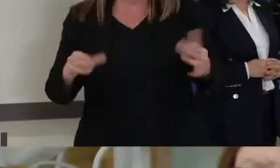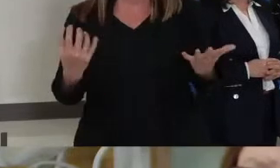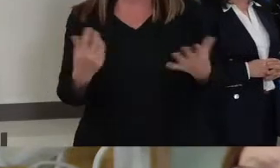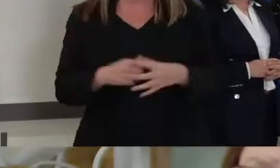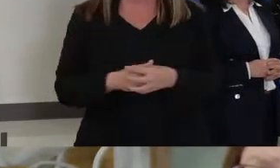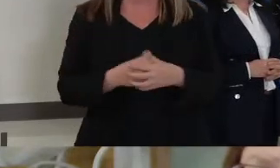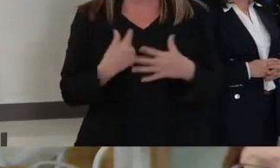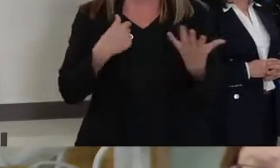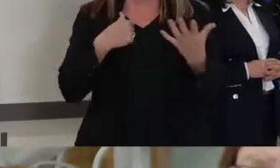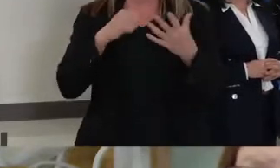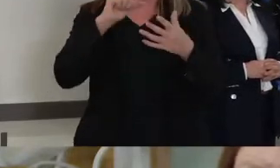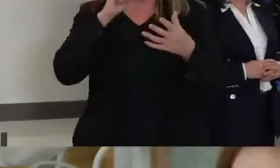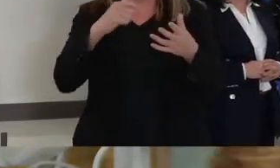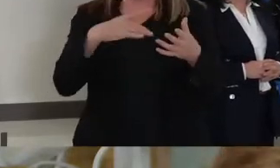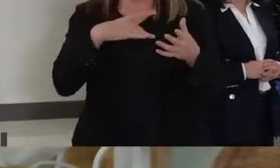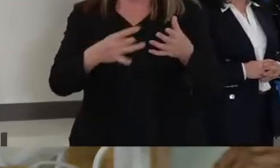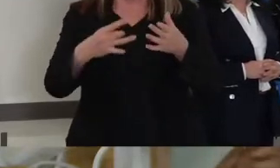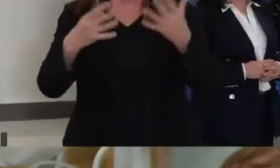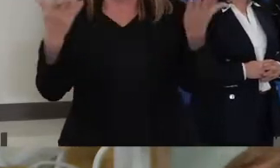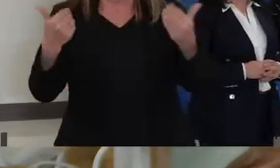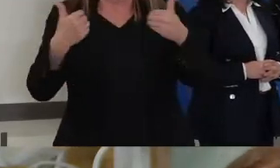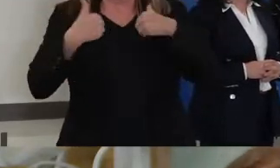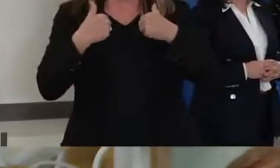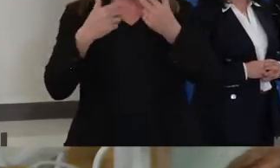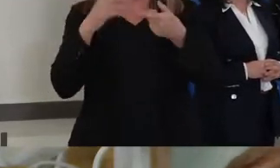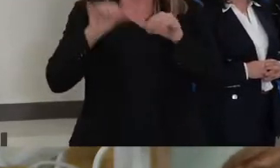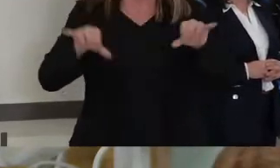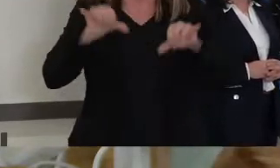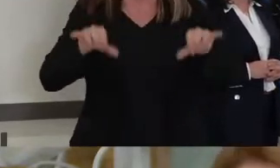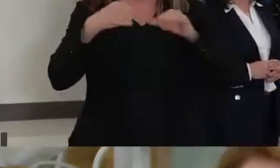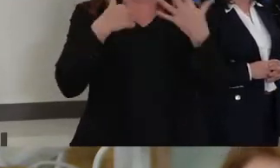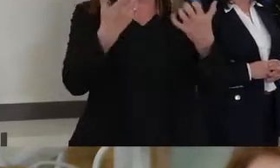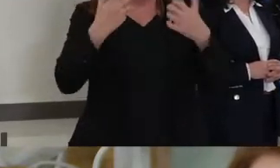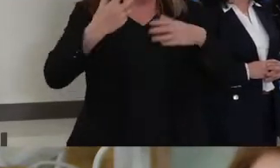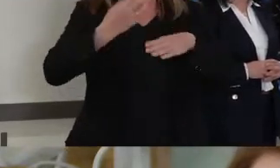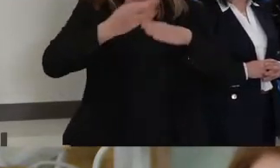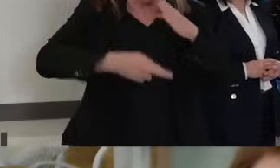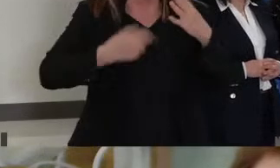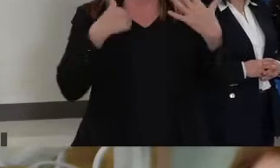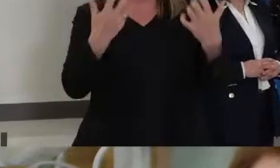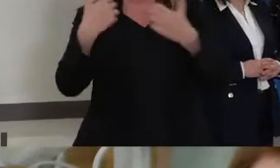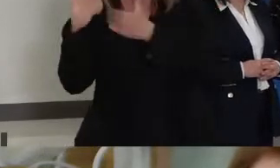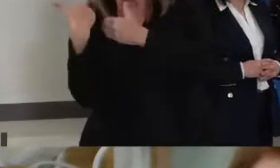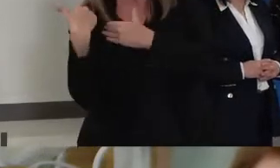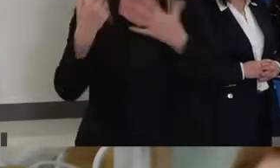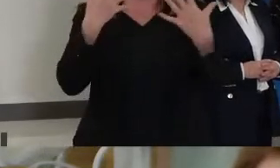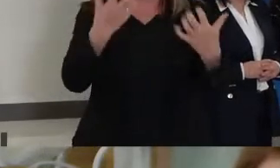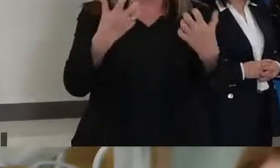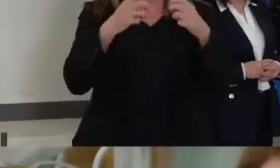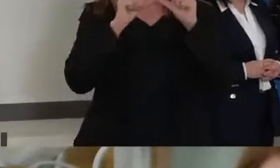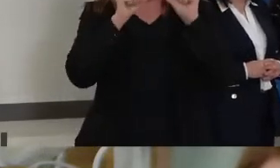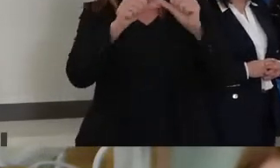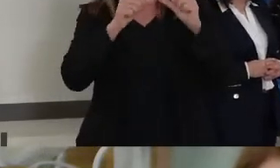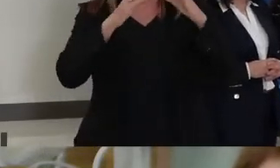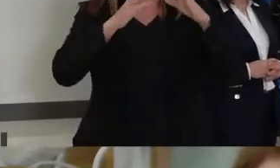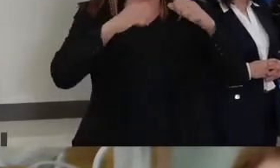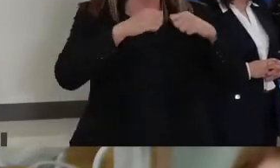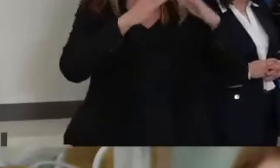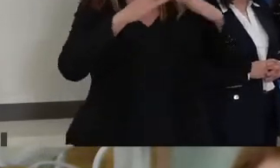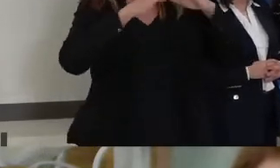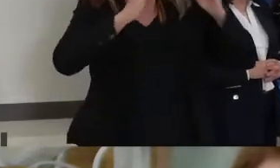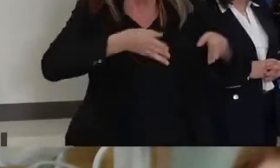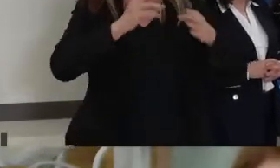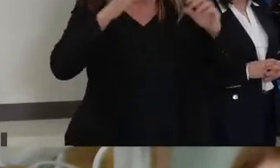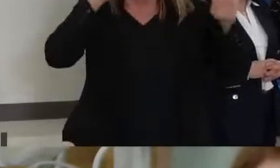quo ante. I want to see real results, real accountability. I want to see a drive to the housing linkages and fundamentally focusing